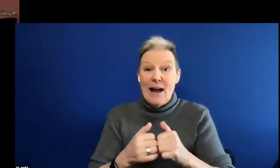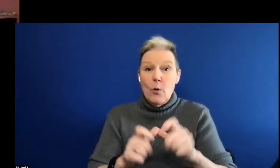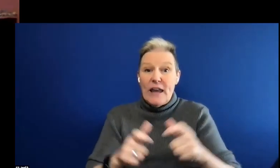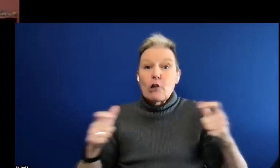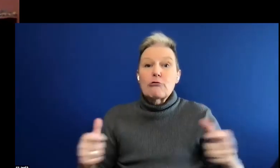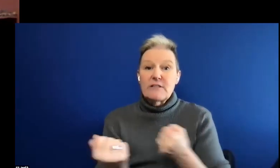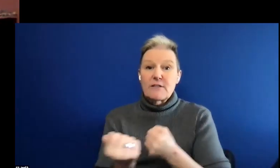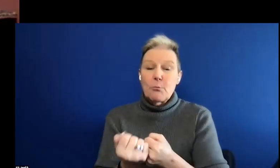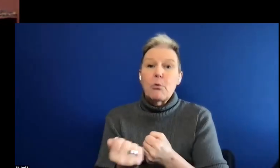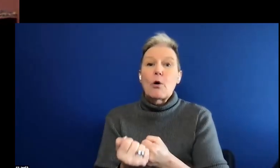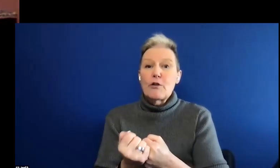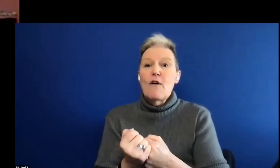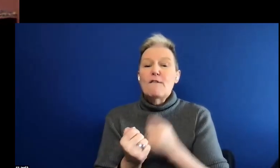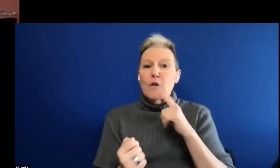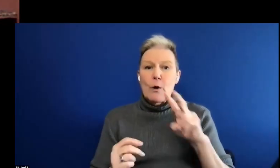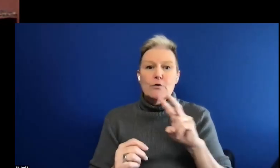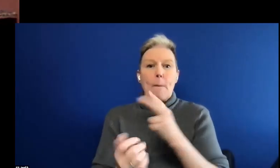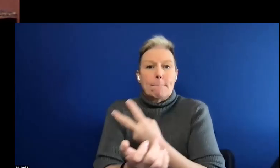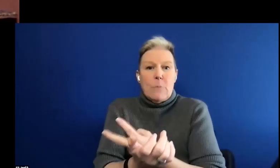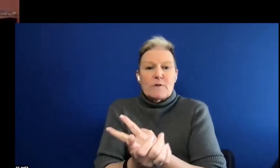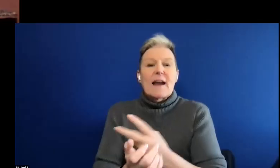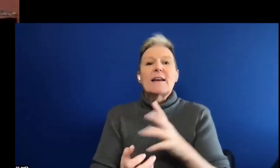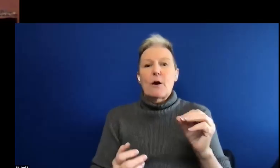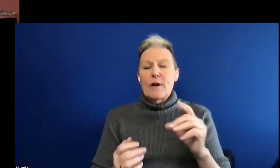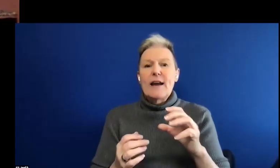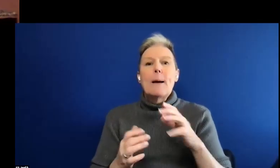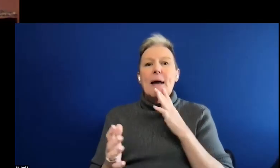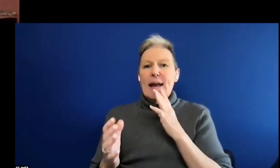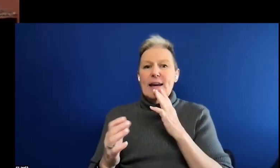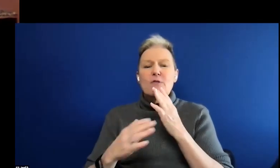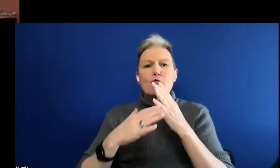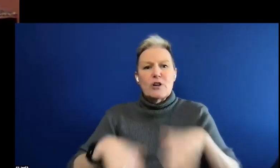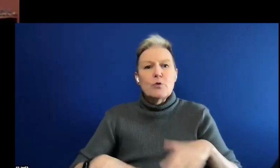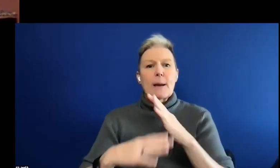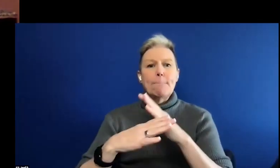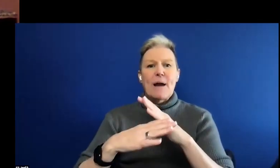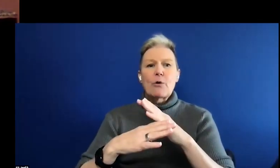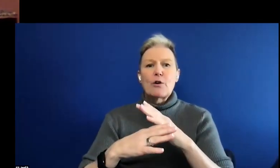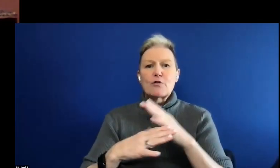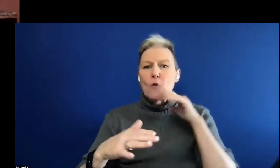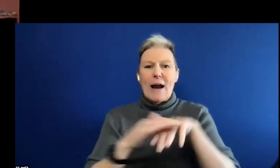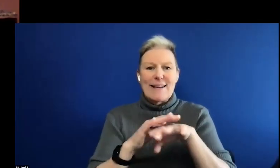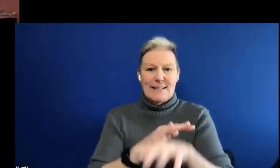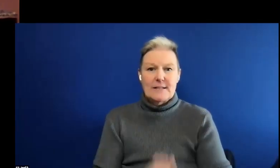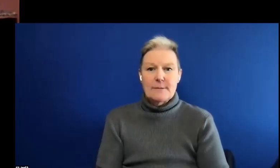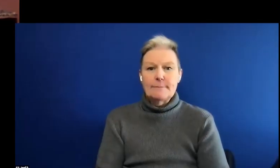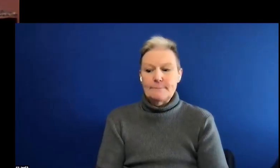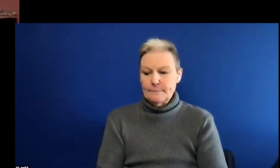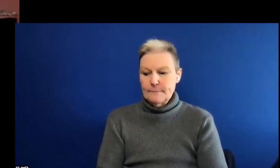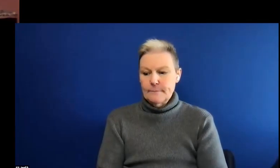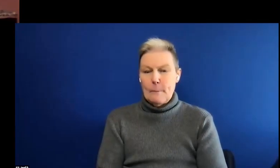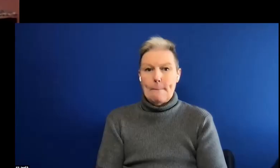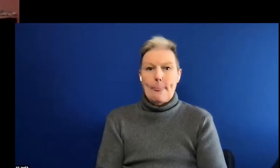for these post-secondary pathways and reducing barriers to access to them. Okay, thank you. Any other